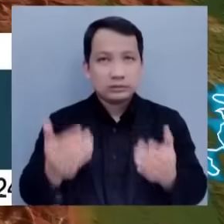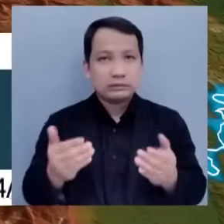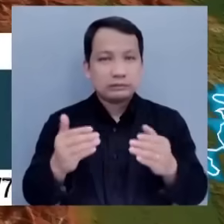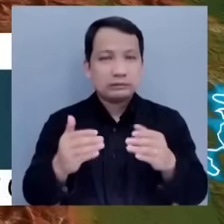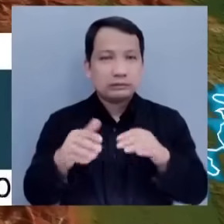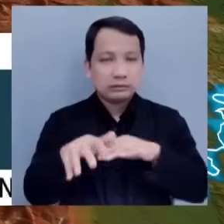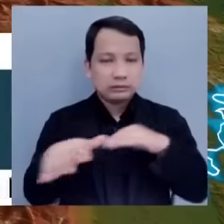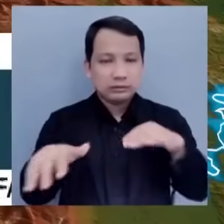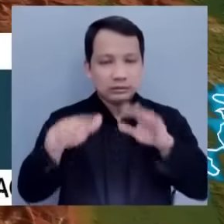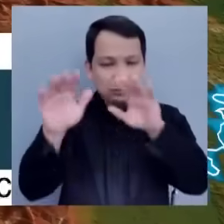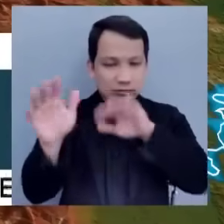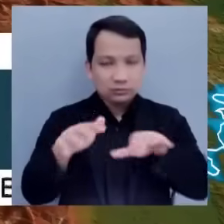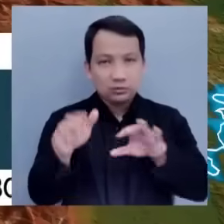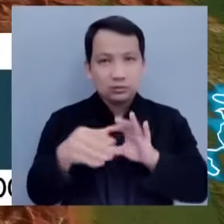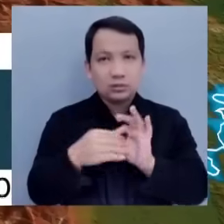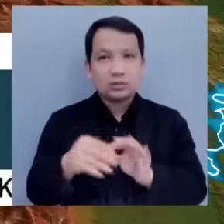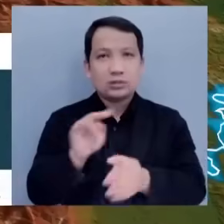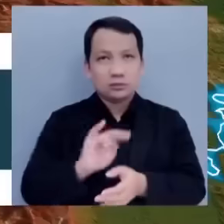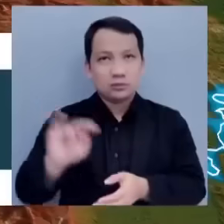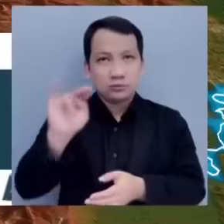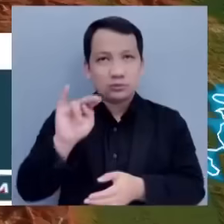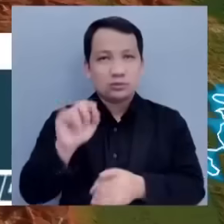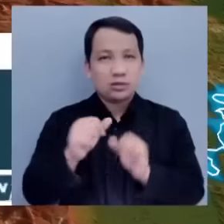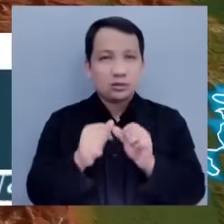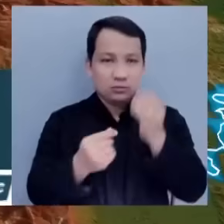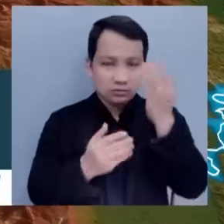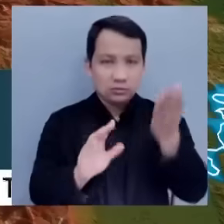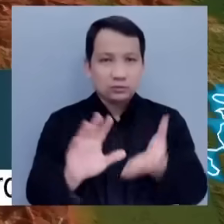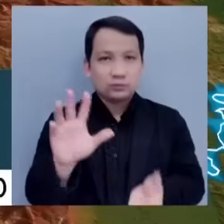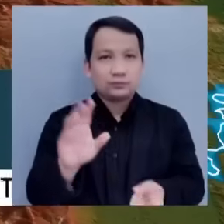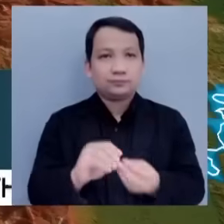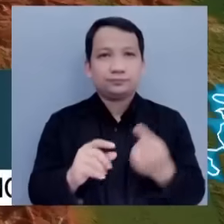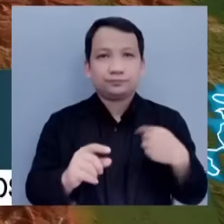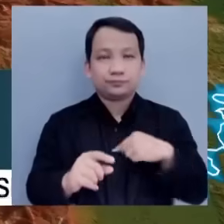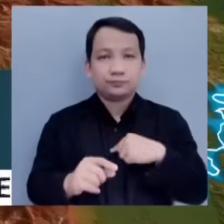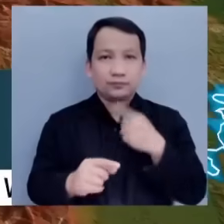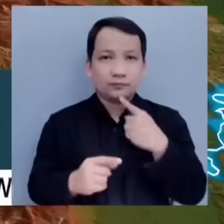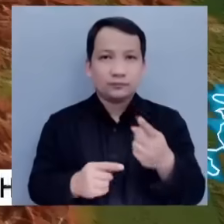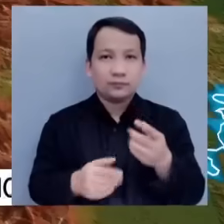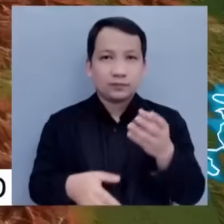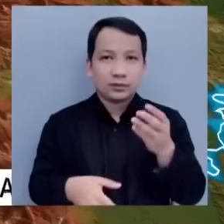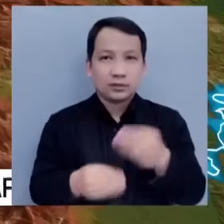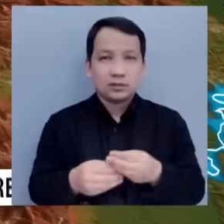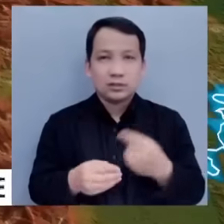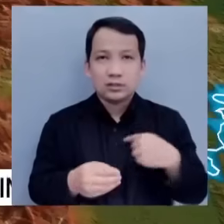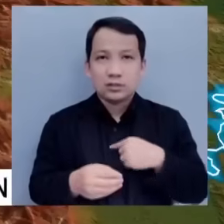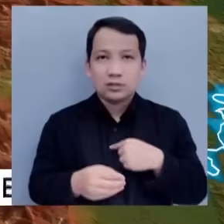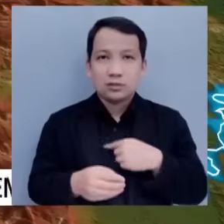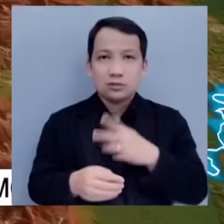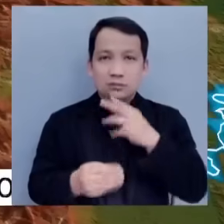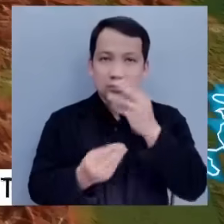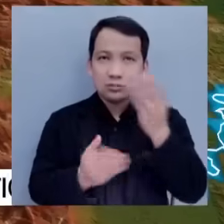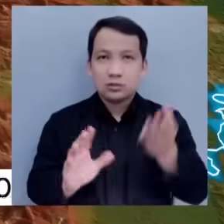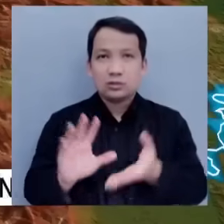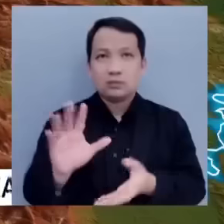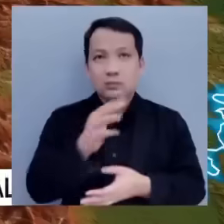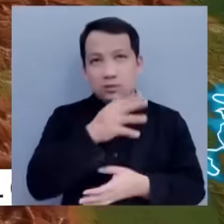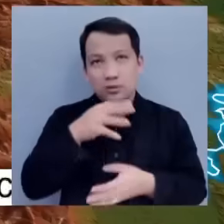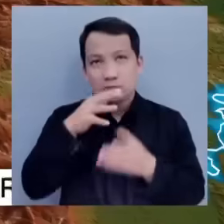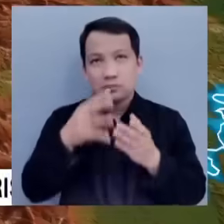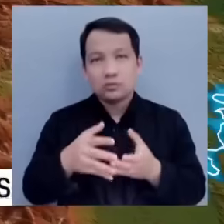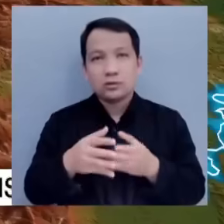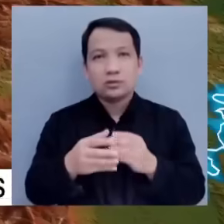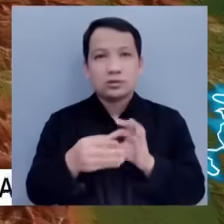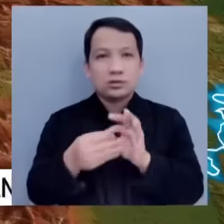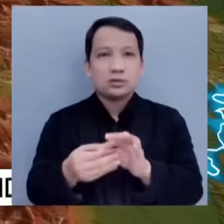Most of the rice fields in Ilocos Norte are rain-fed or relies on rainfall for water. Farmers said that they are now behind